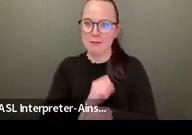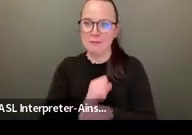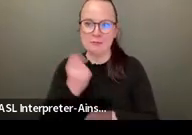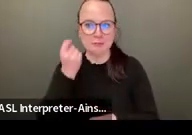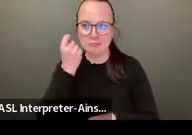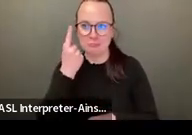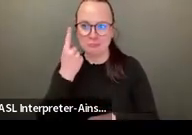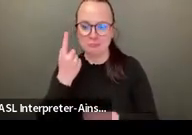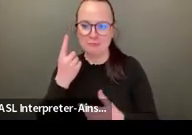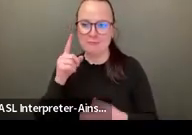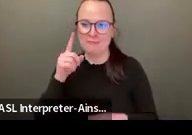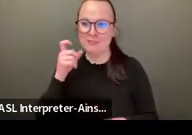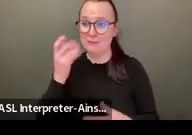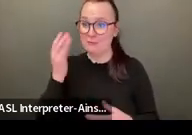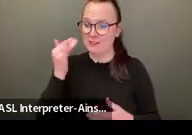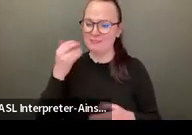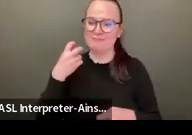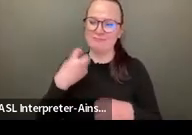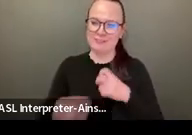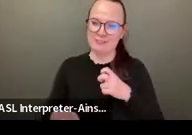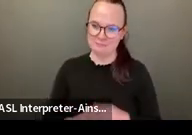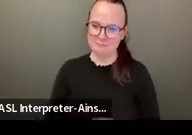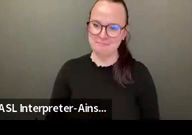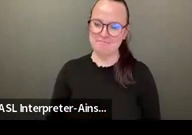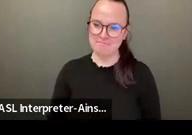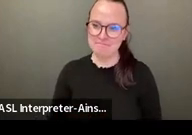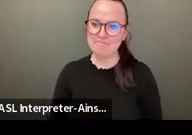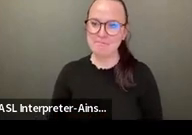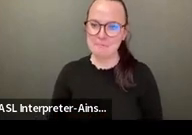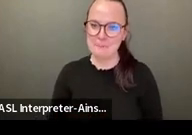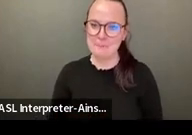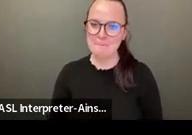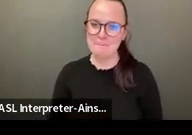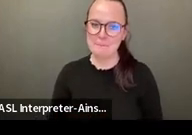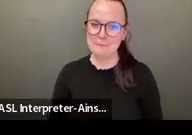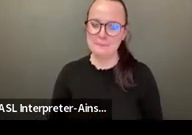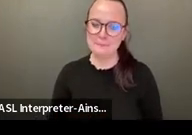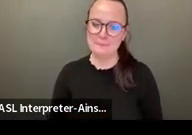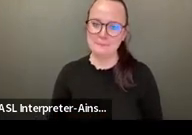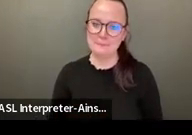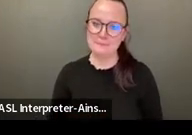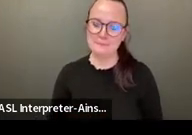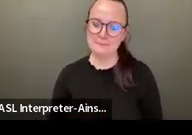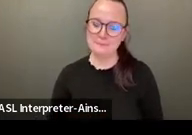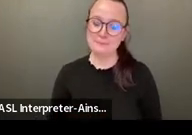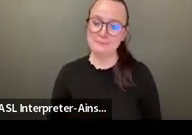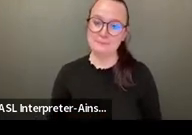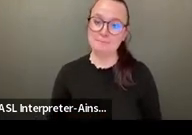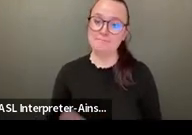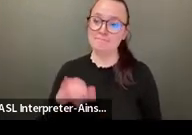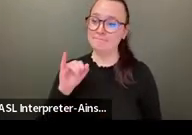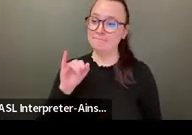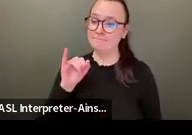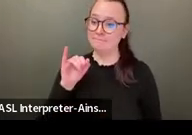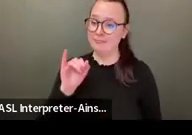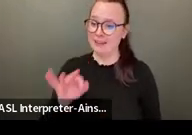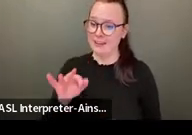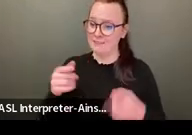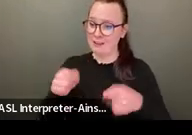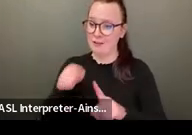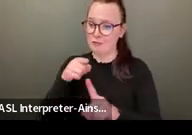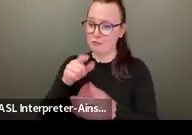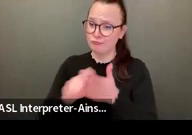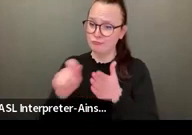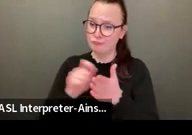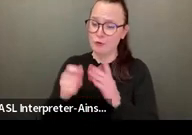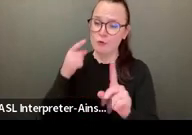Because it's hard. So if you're writing a goal and you're not sure if it's